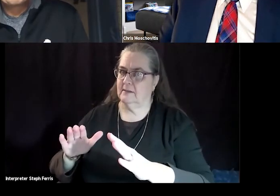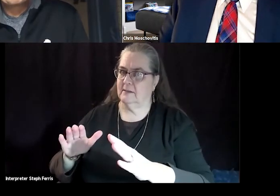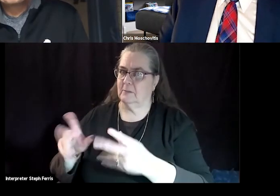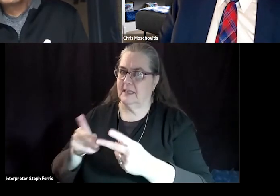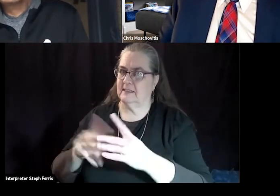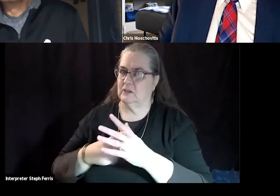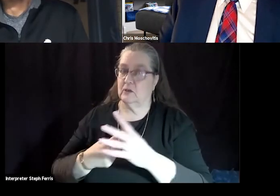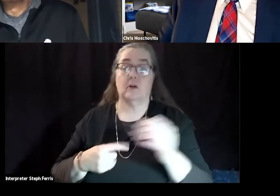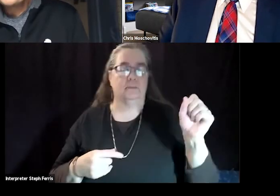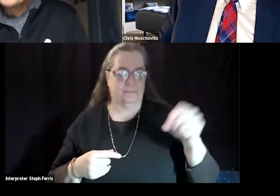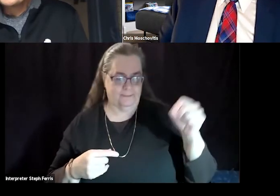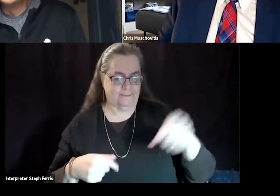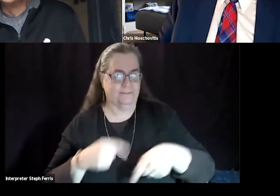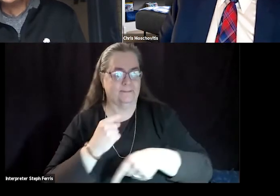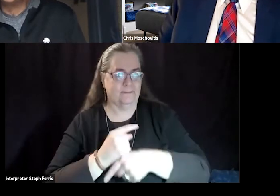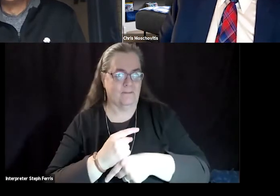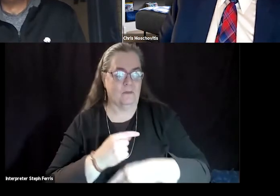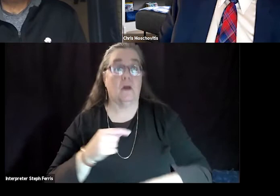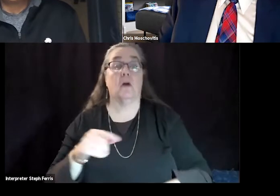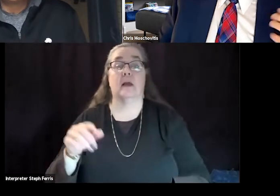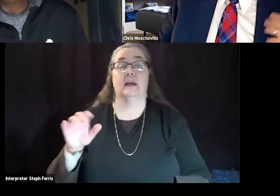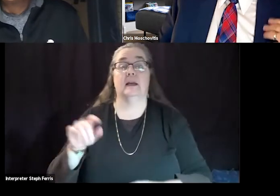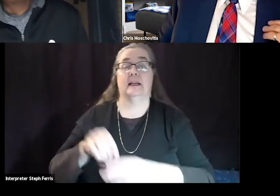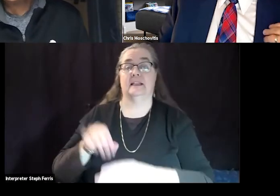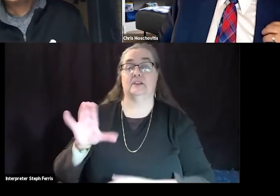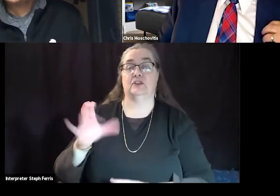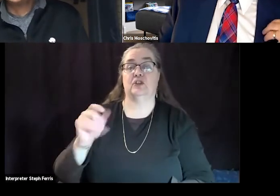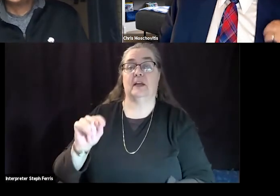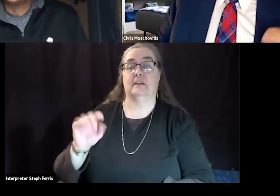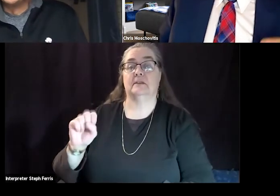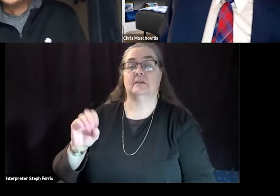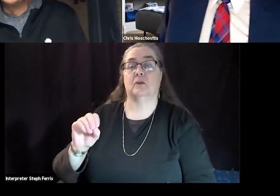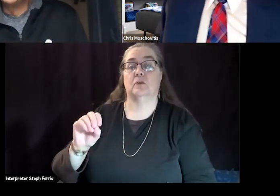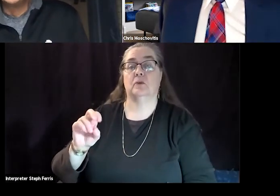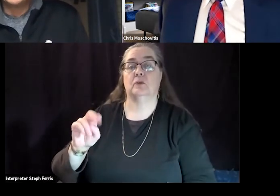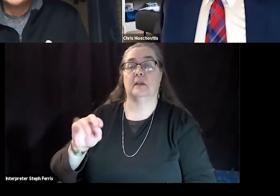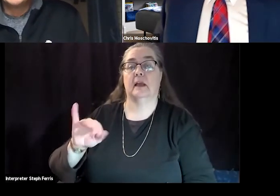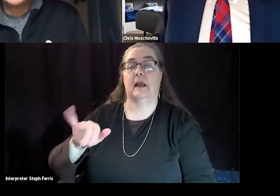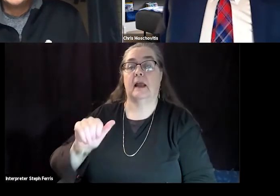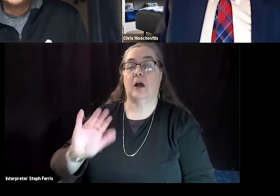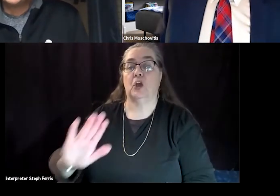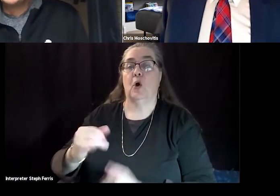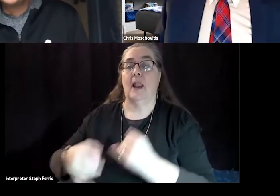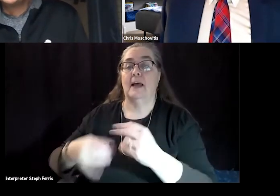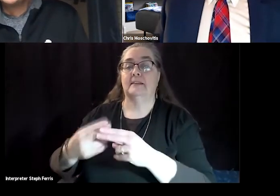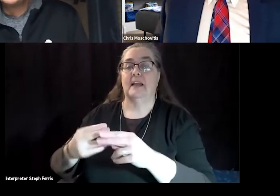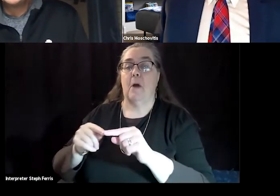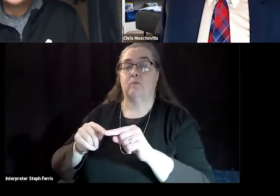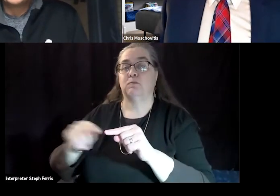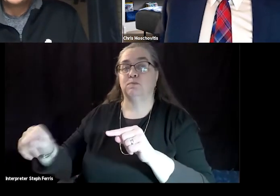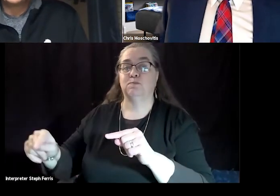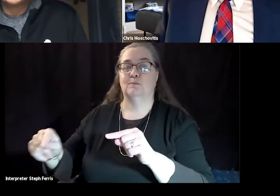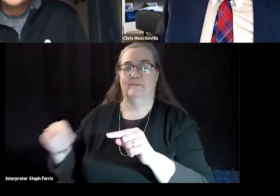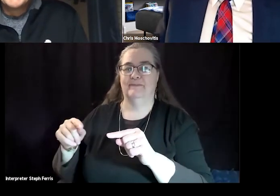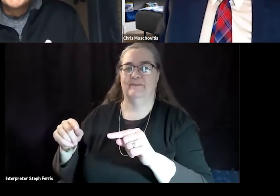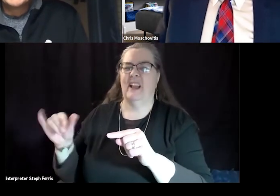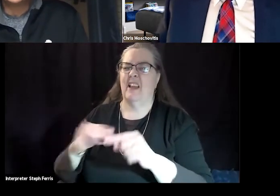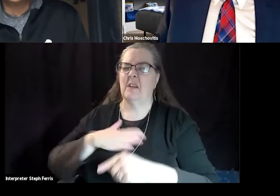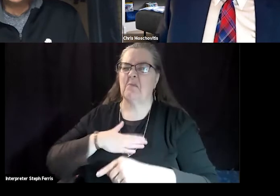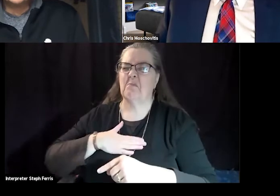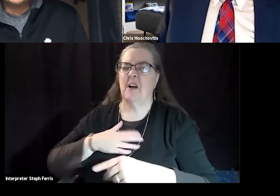Sonia, you have a last name much like mine, and I will honor you by not massacring